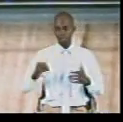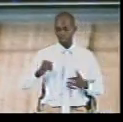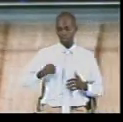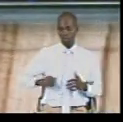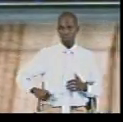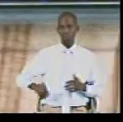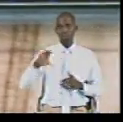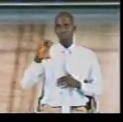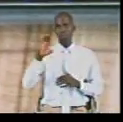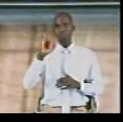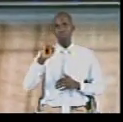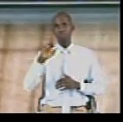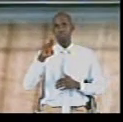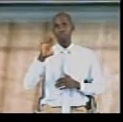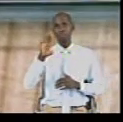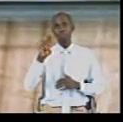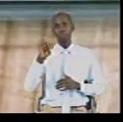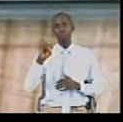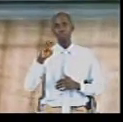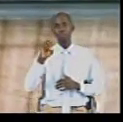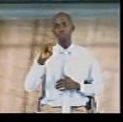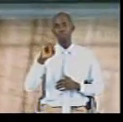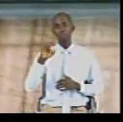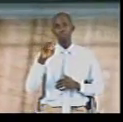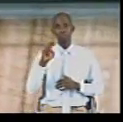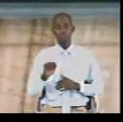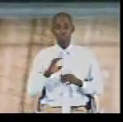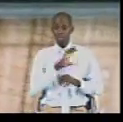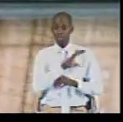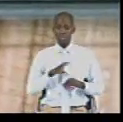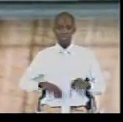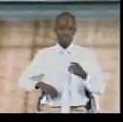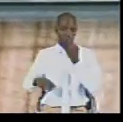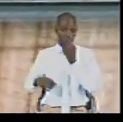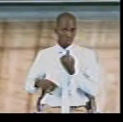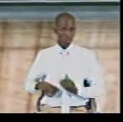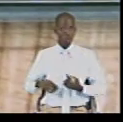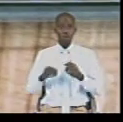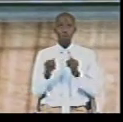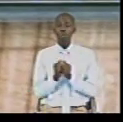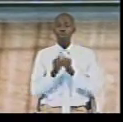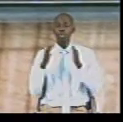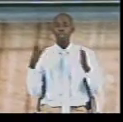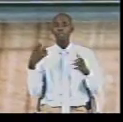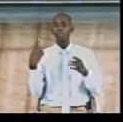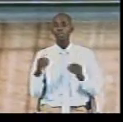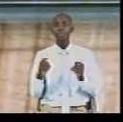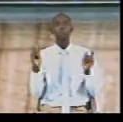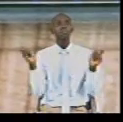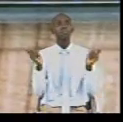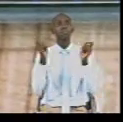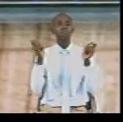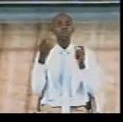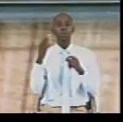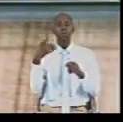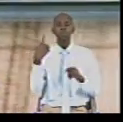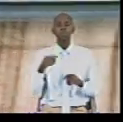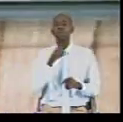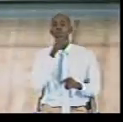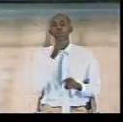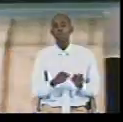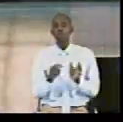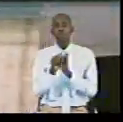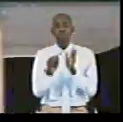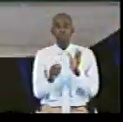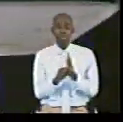as sanctifier, Christ alone without the ceremony of the Old Testament,